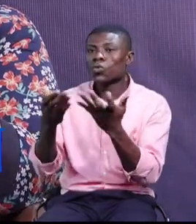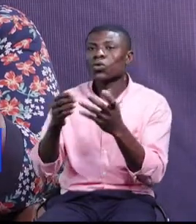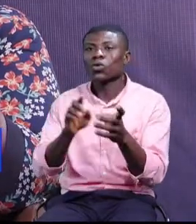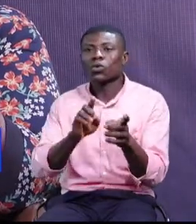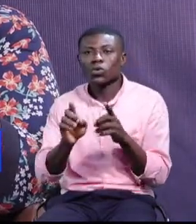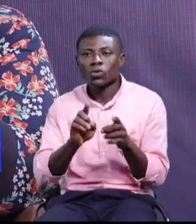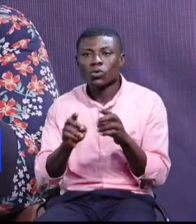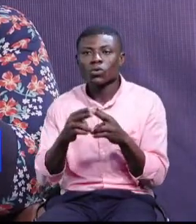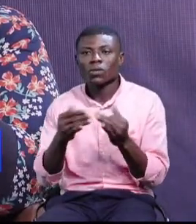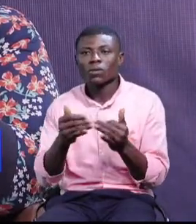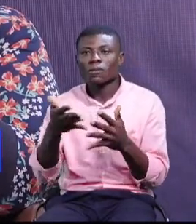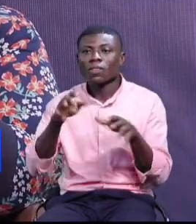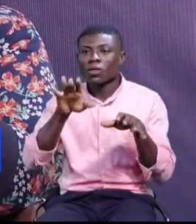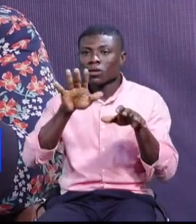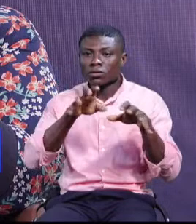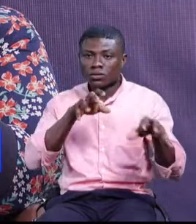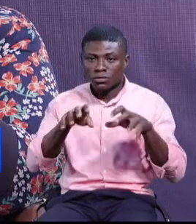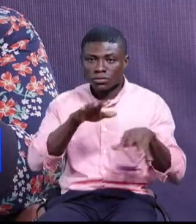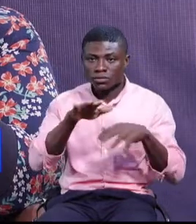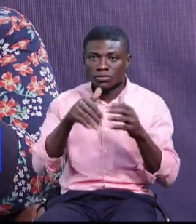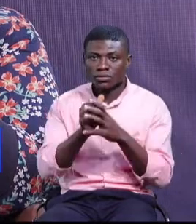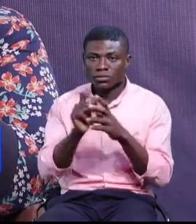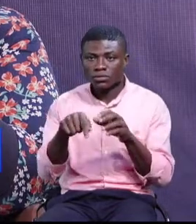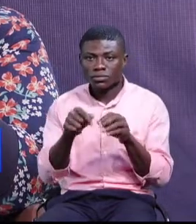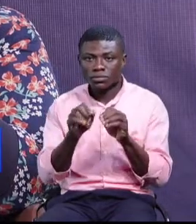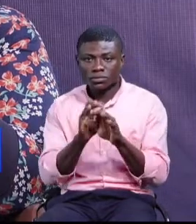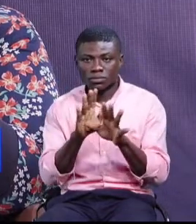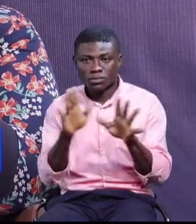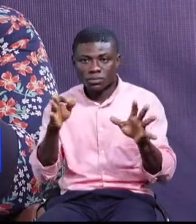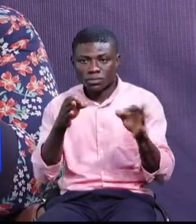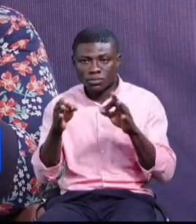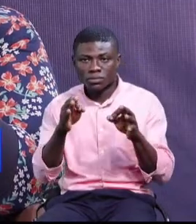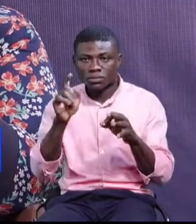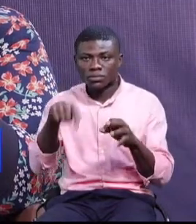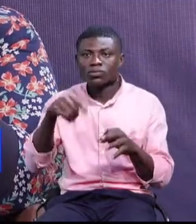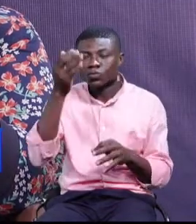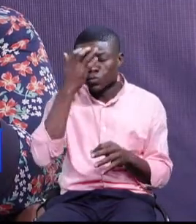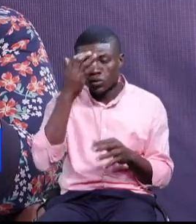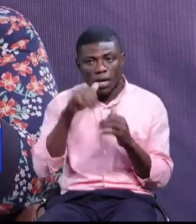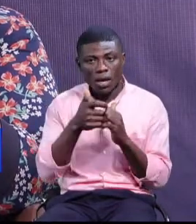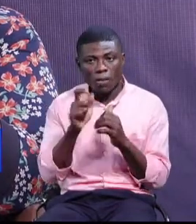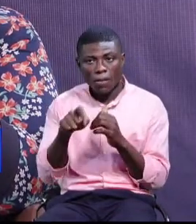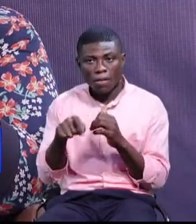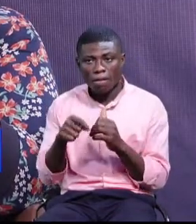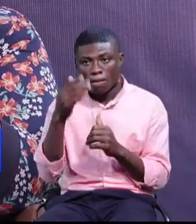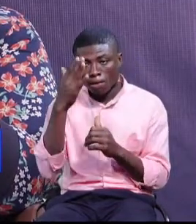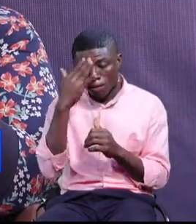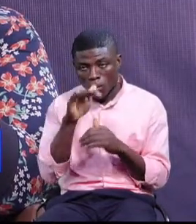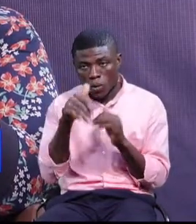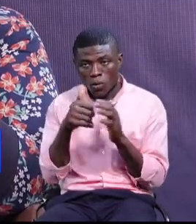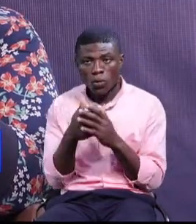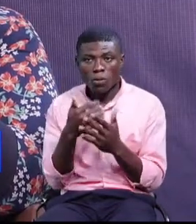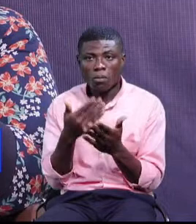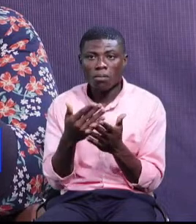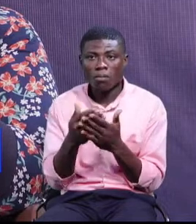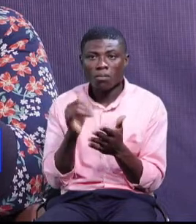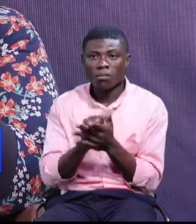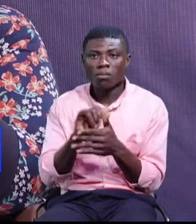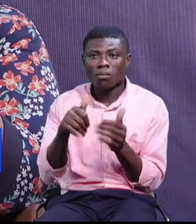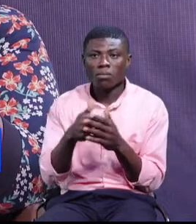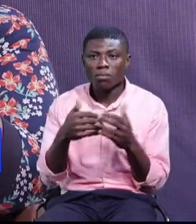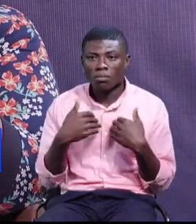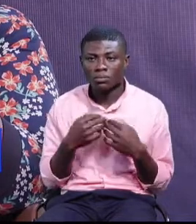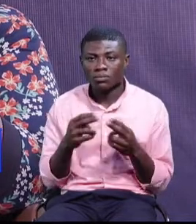do. So your activities should be clearly set out. You should know where you are going to because of the minimum capital